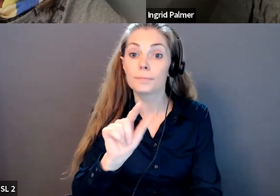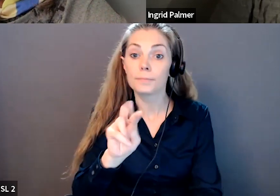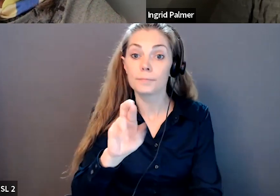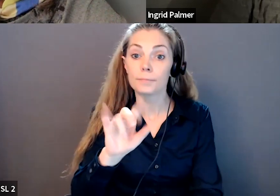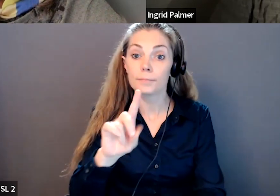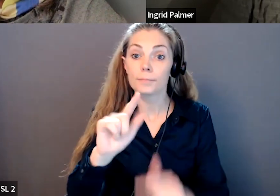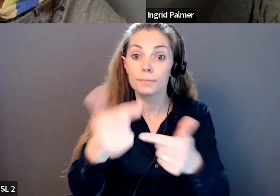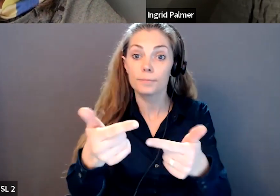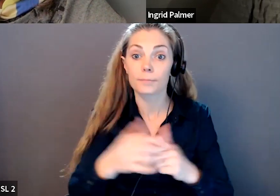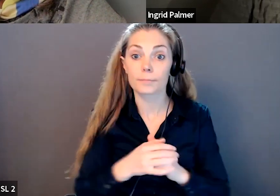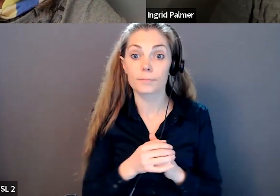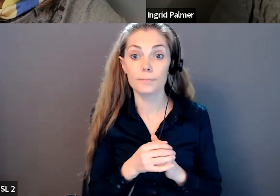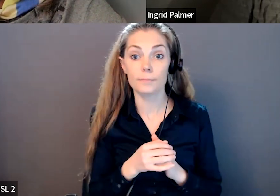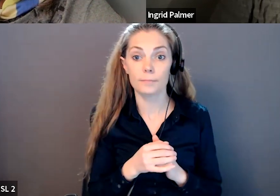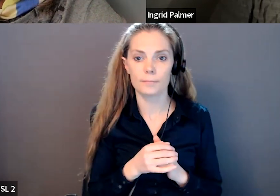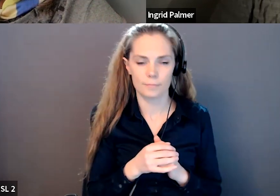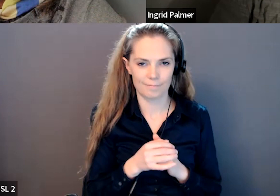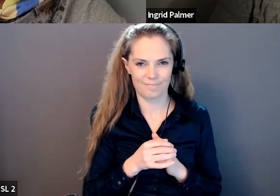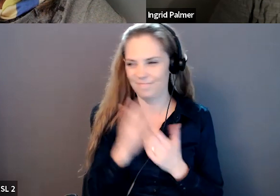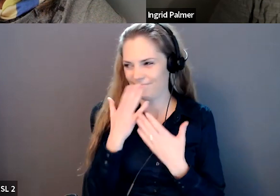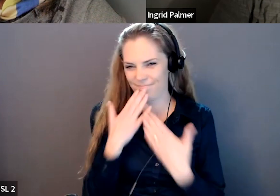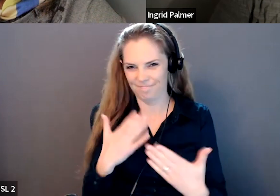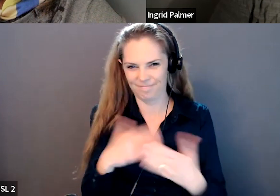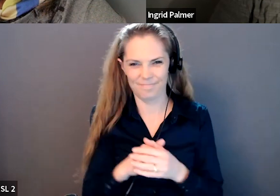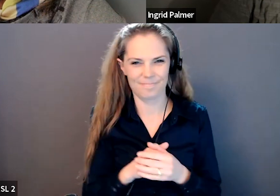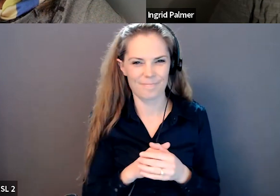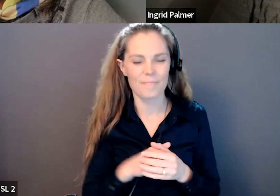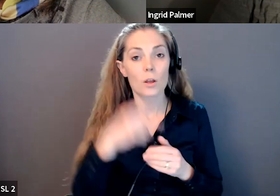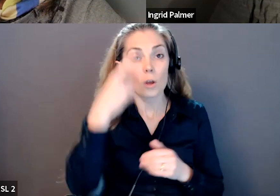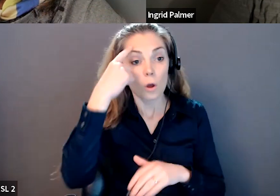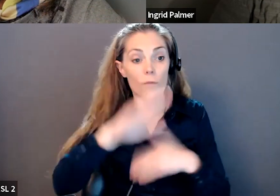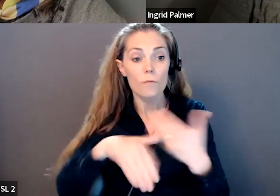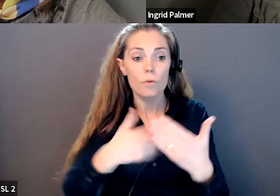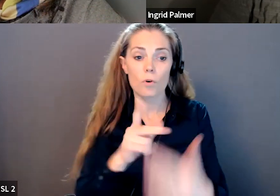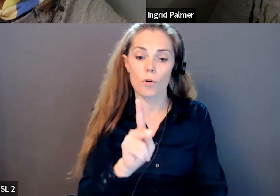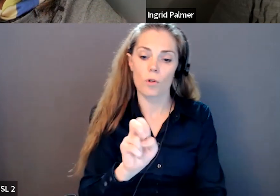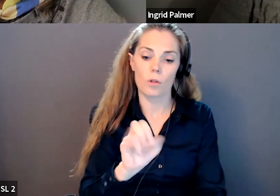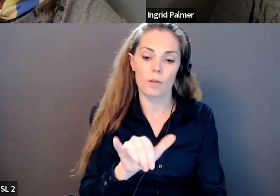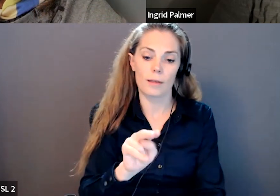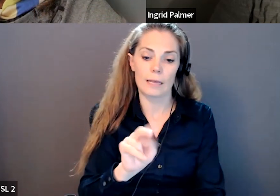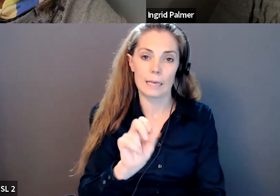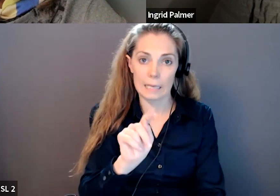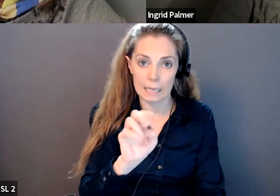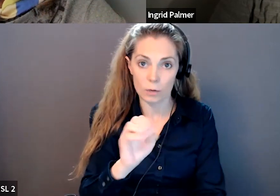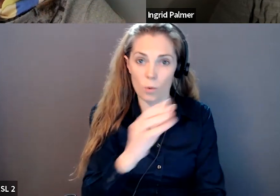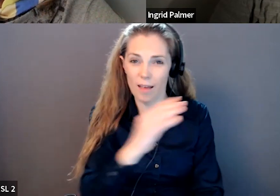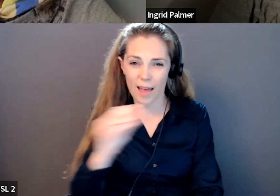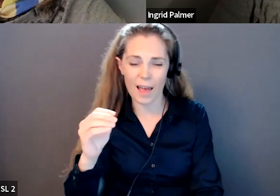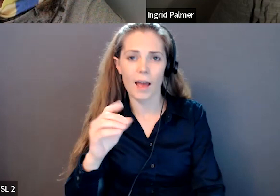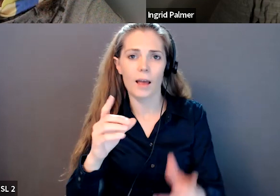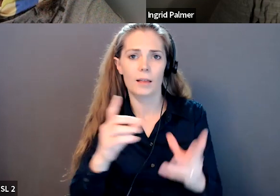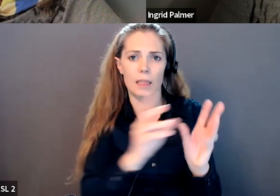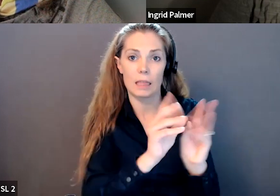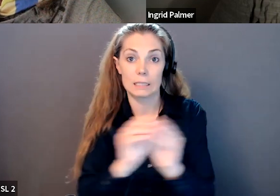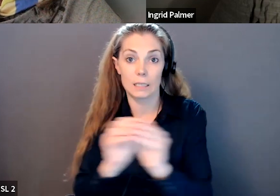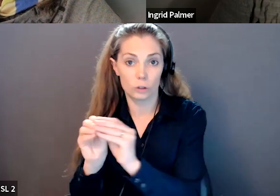Heather. For all keynotes and one of each set of the parallel sessions, French to English interpretation